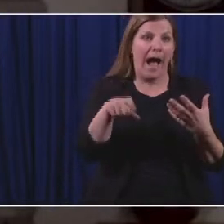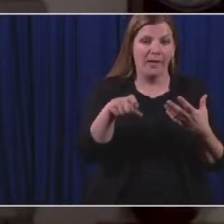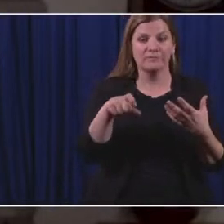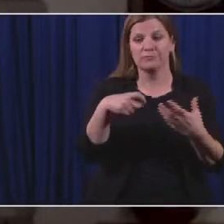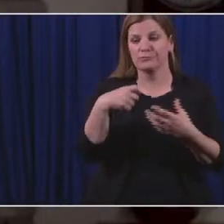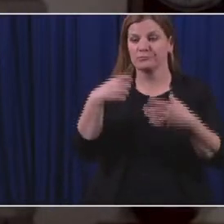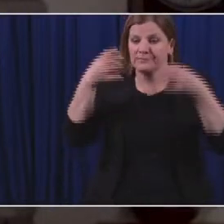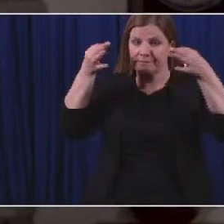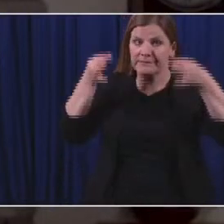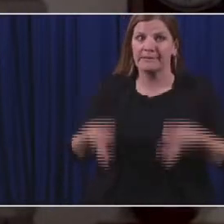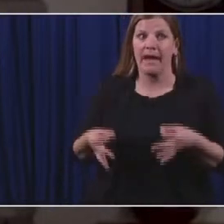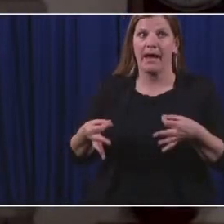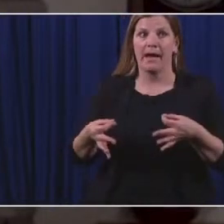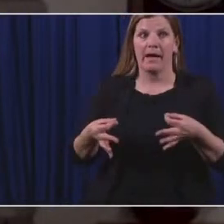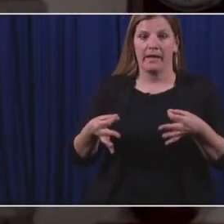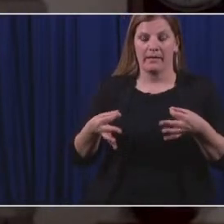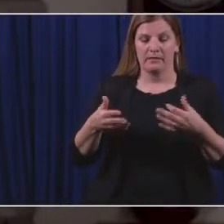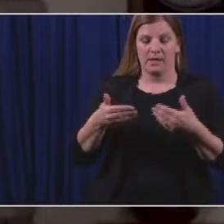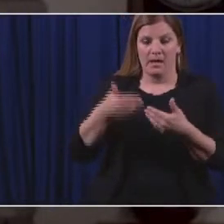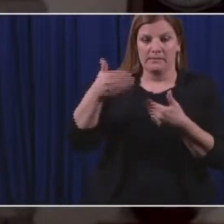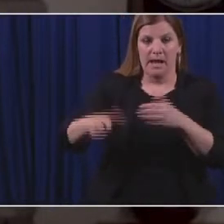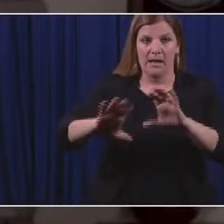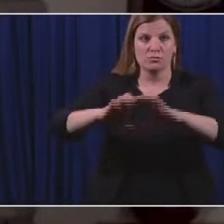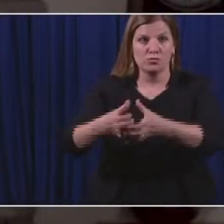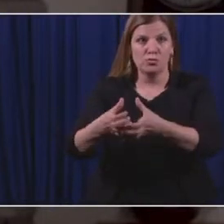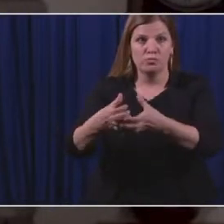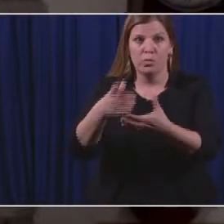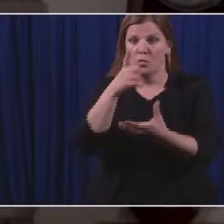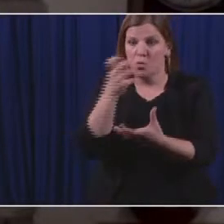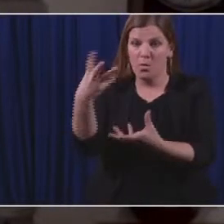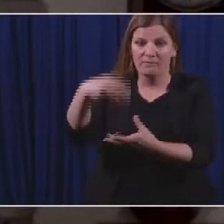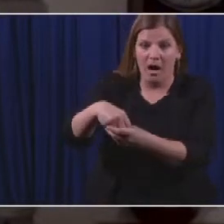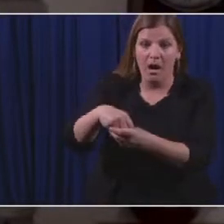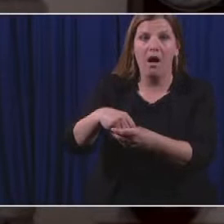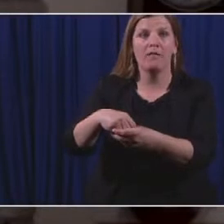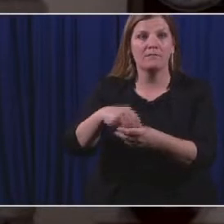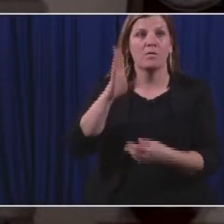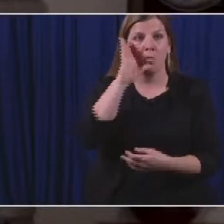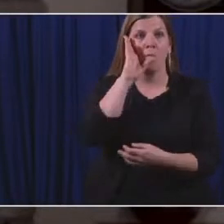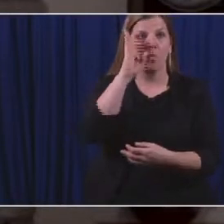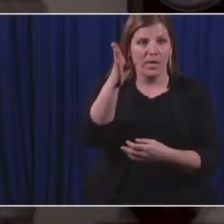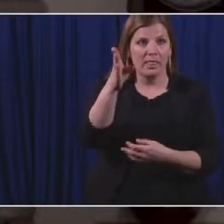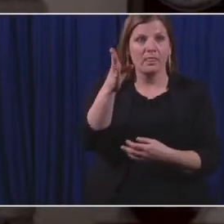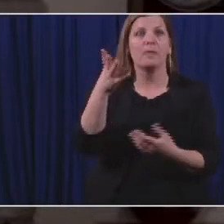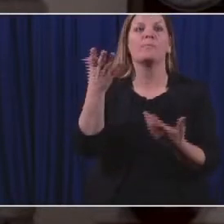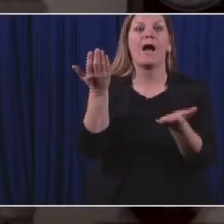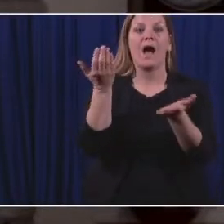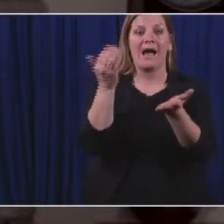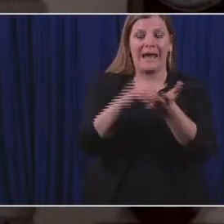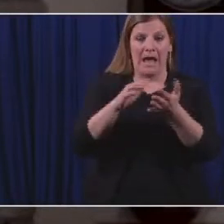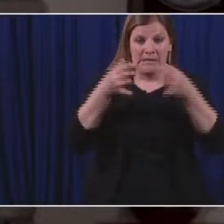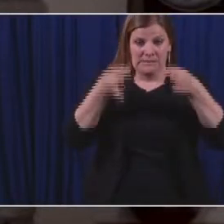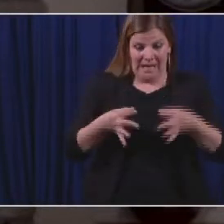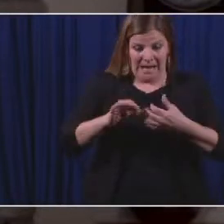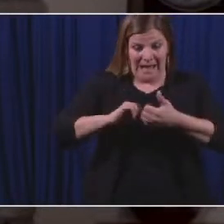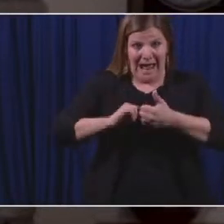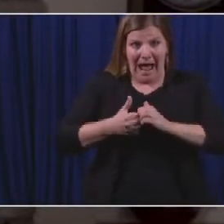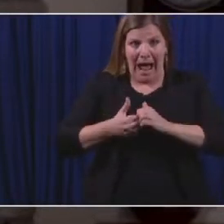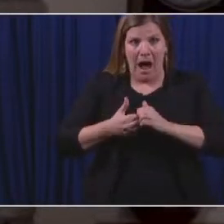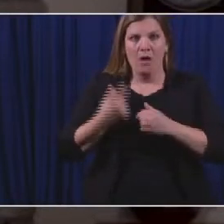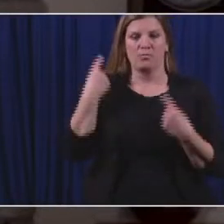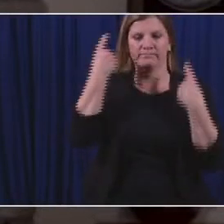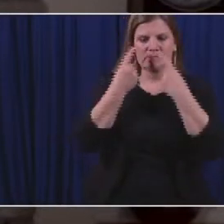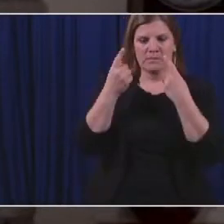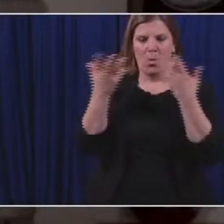to the next group, again, will be made upon saving lives. Will be made upon